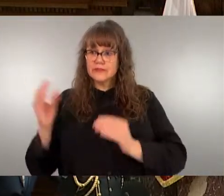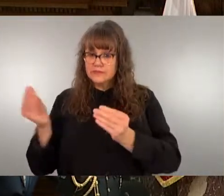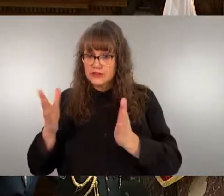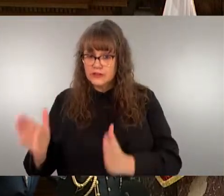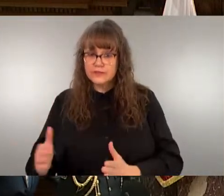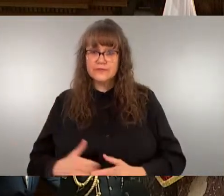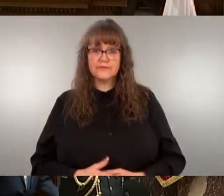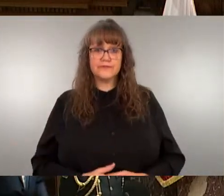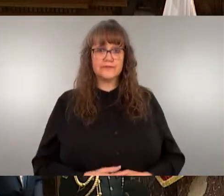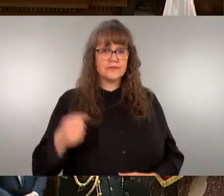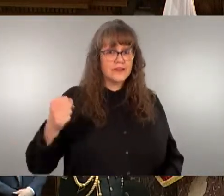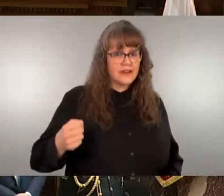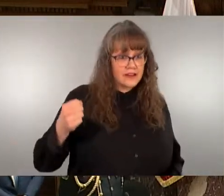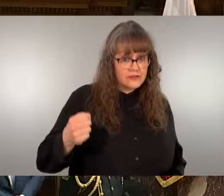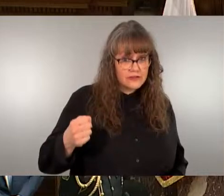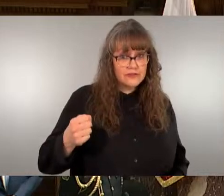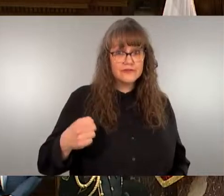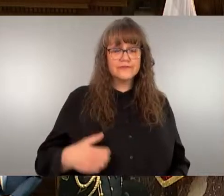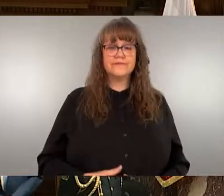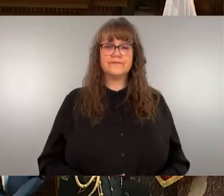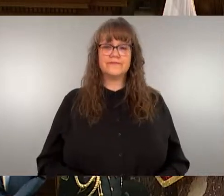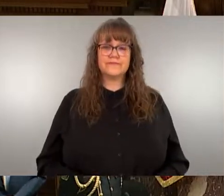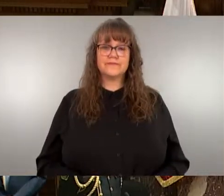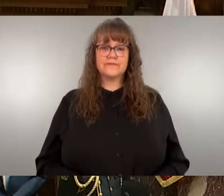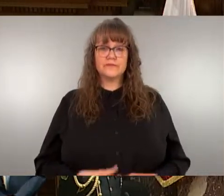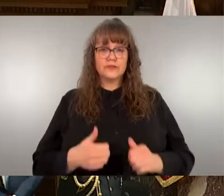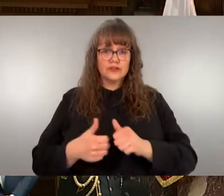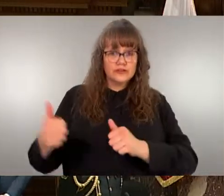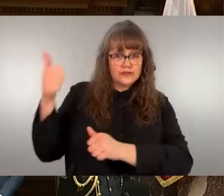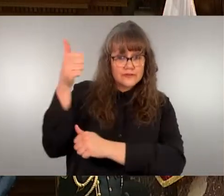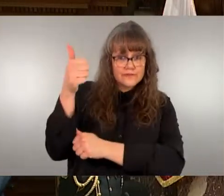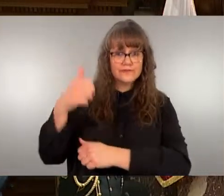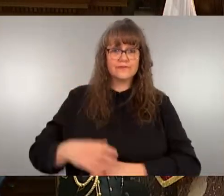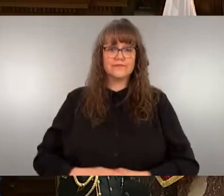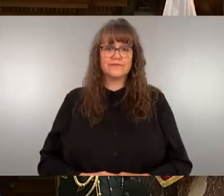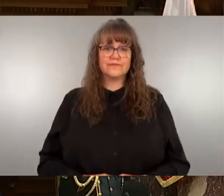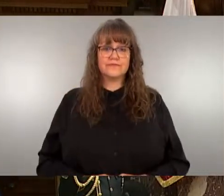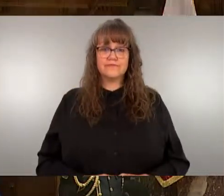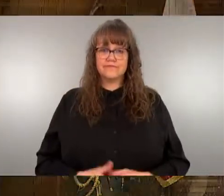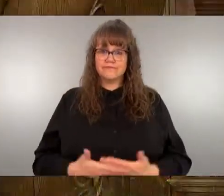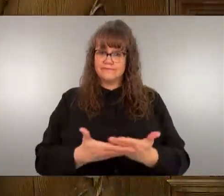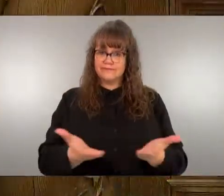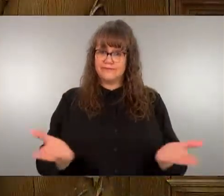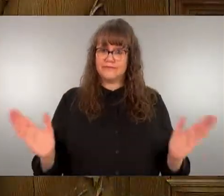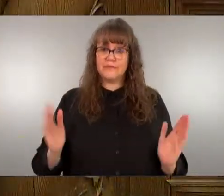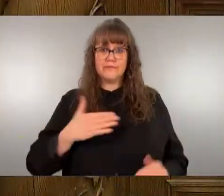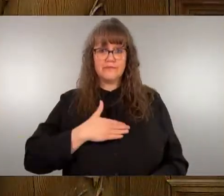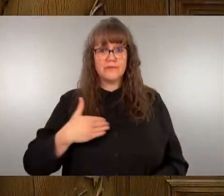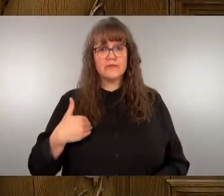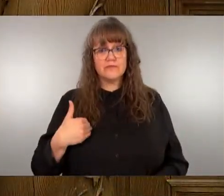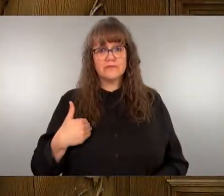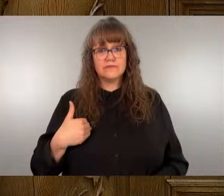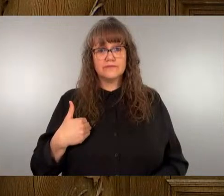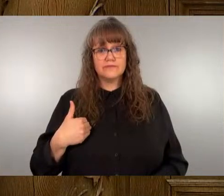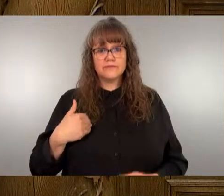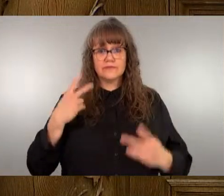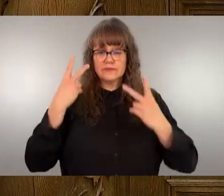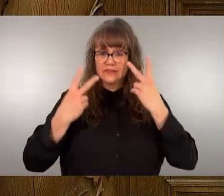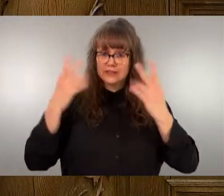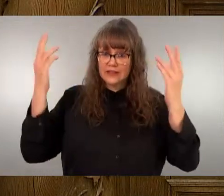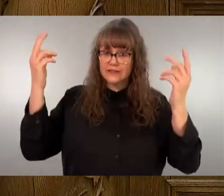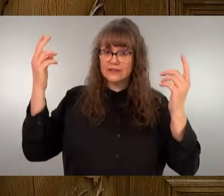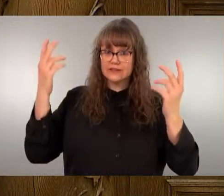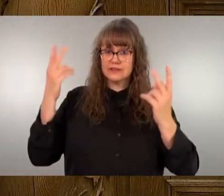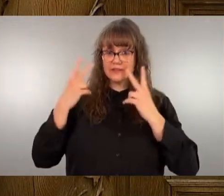members, leaders, and distinguished guests. I would like to start by acknowledging the Lekwungen peoples, the Songhees, and Esquimalt